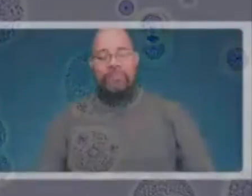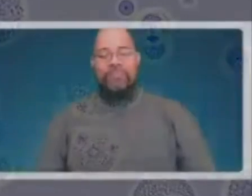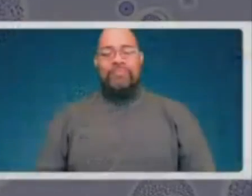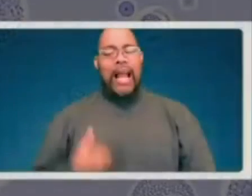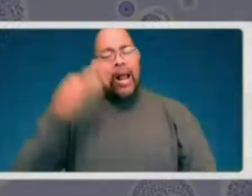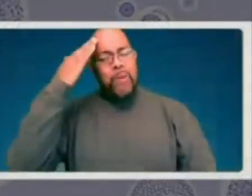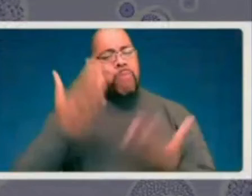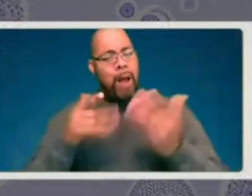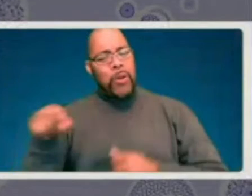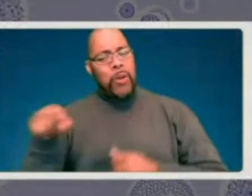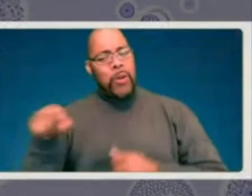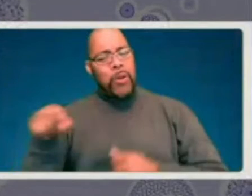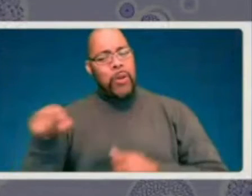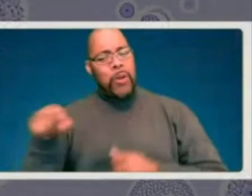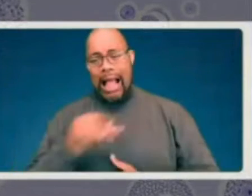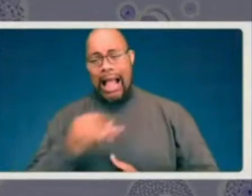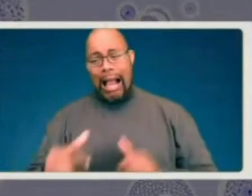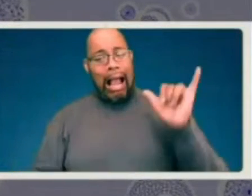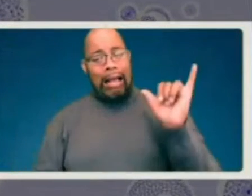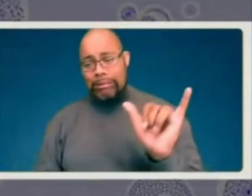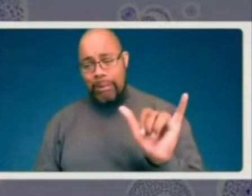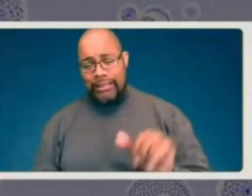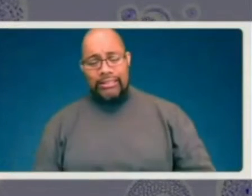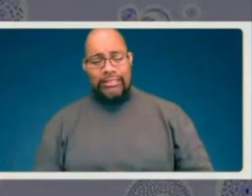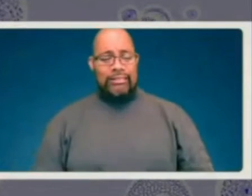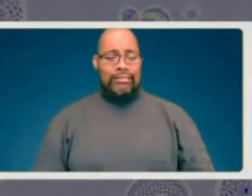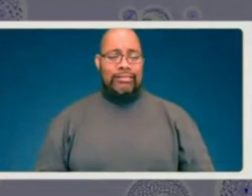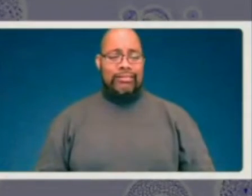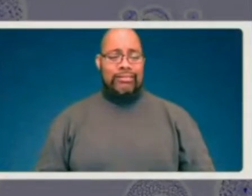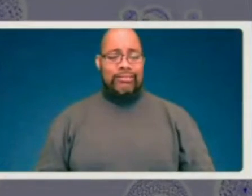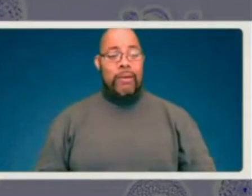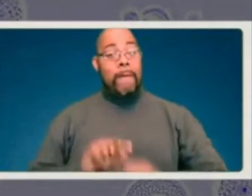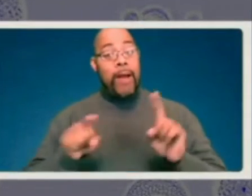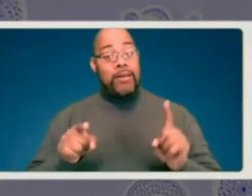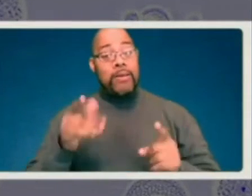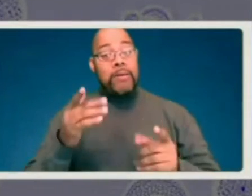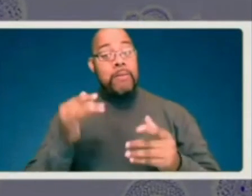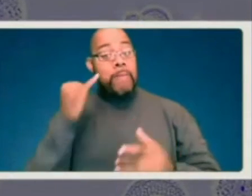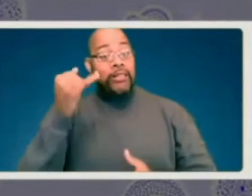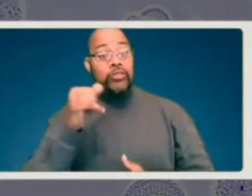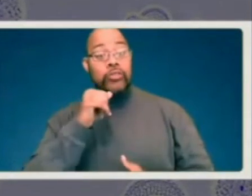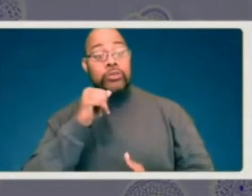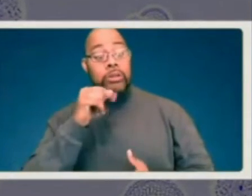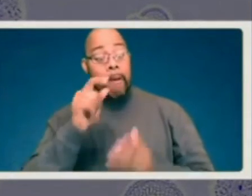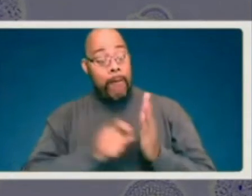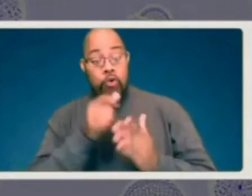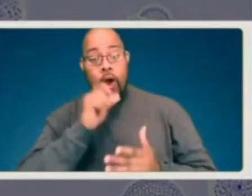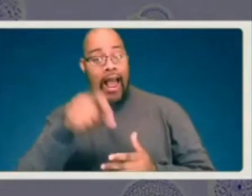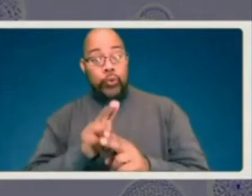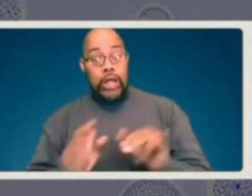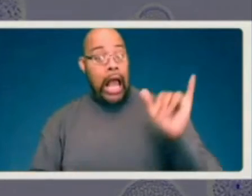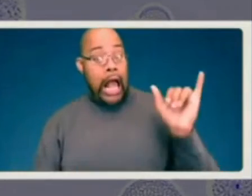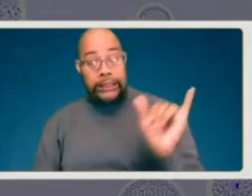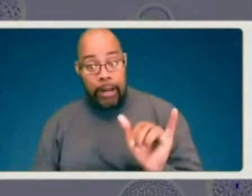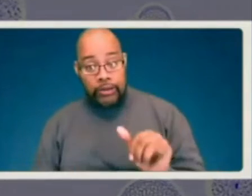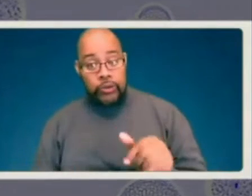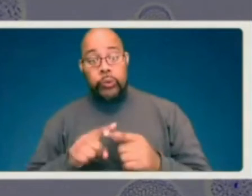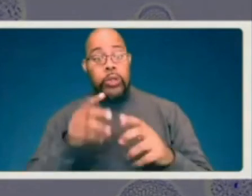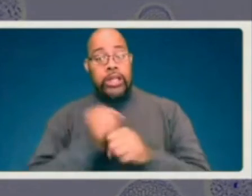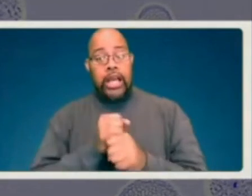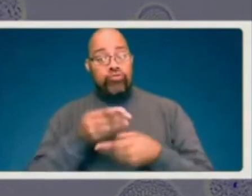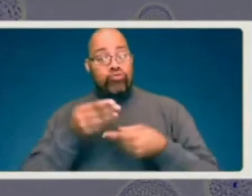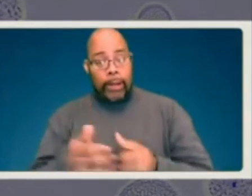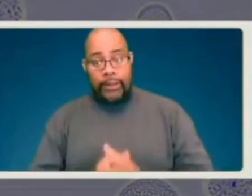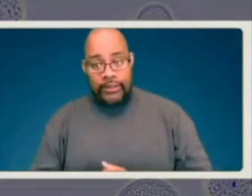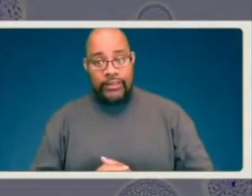Hello, I know probably you don't like antibiotics. Well, imagine a period where you don't need to use antibiotics to